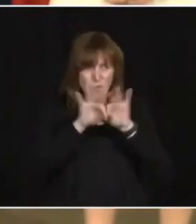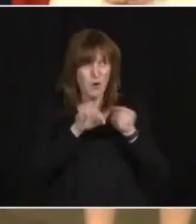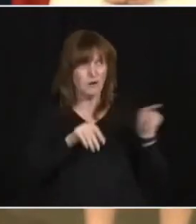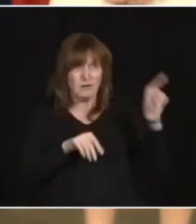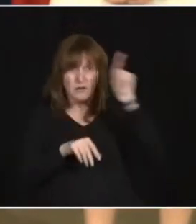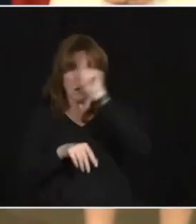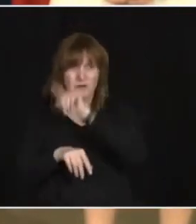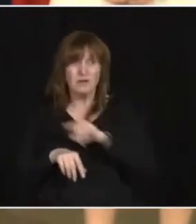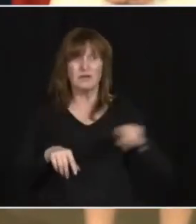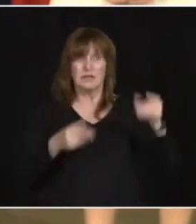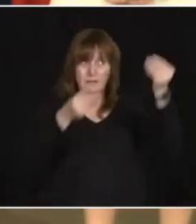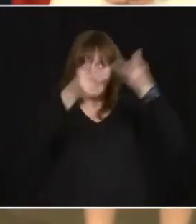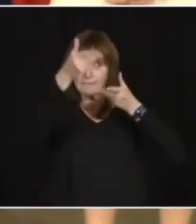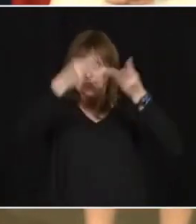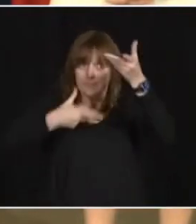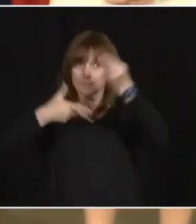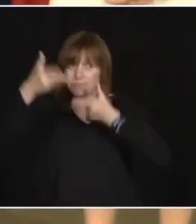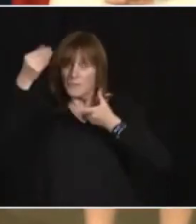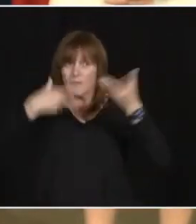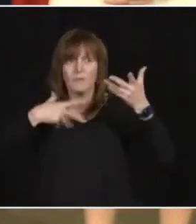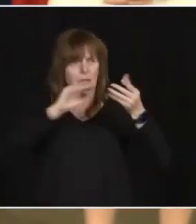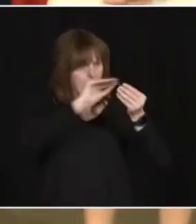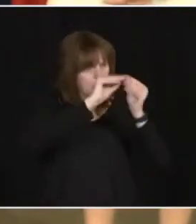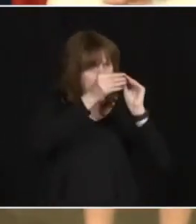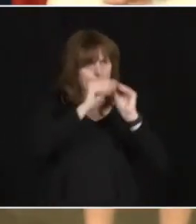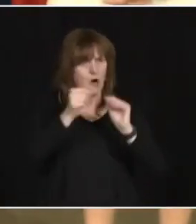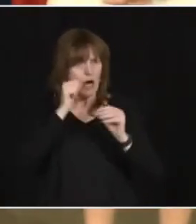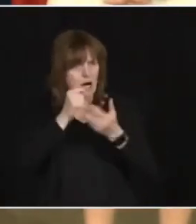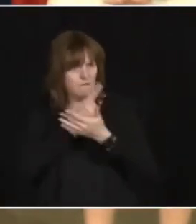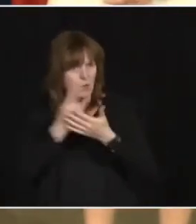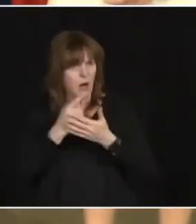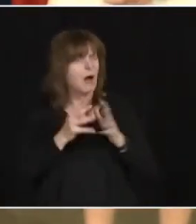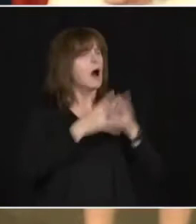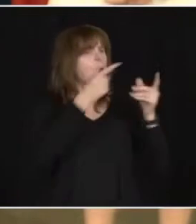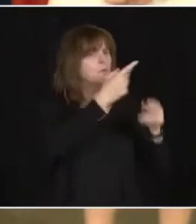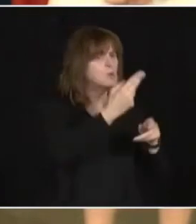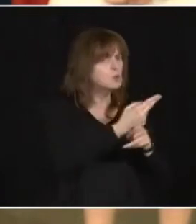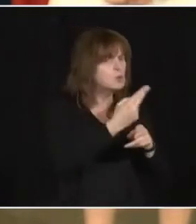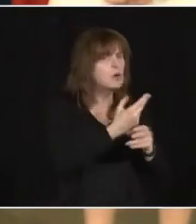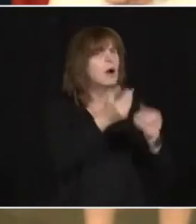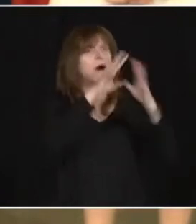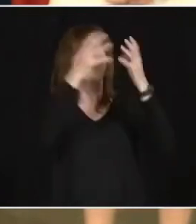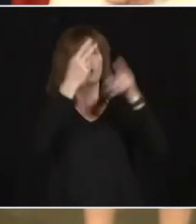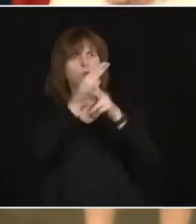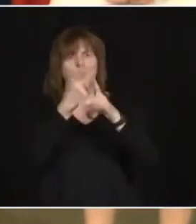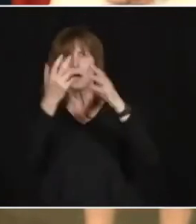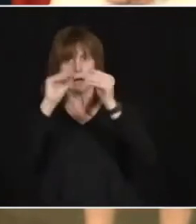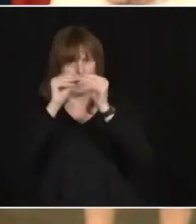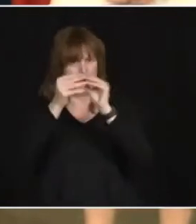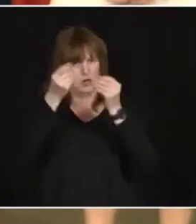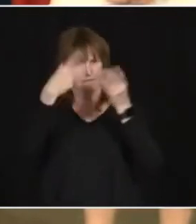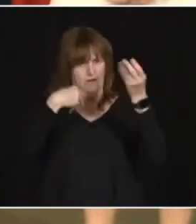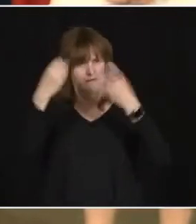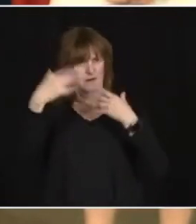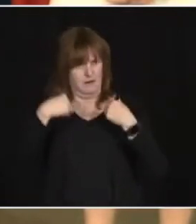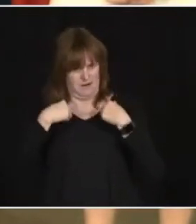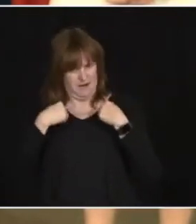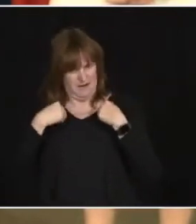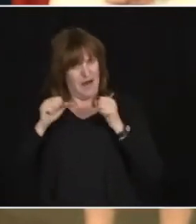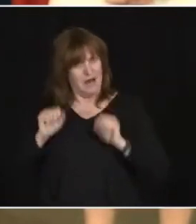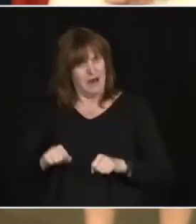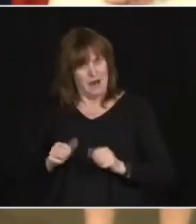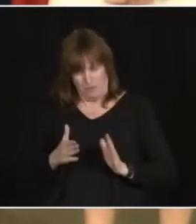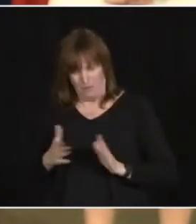need to see the usage every single week from these homes and report into us, because that's the only way we can manage